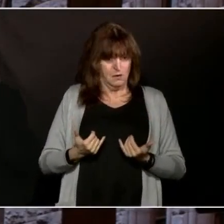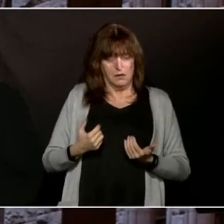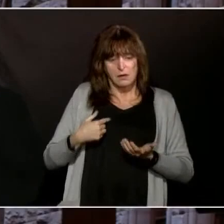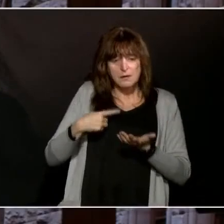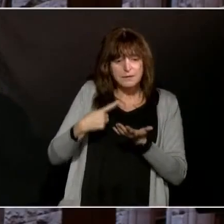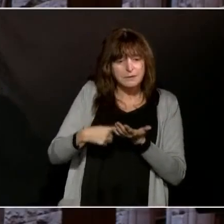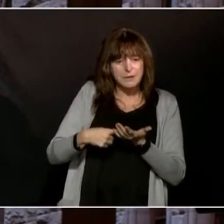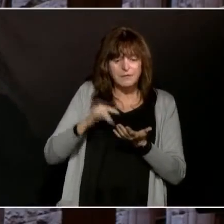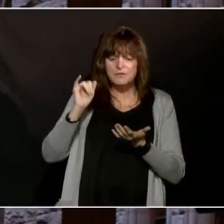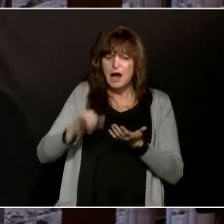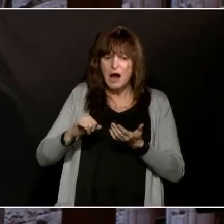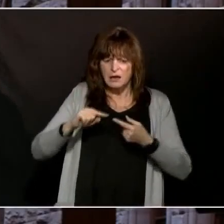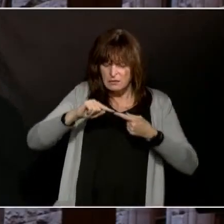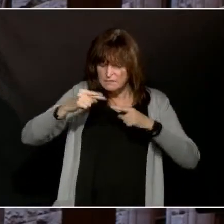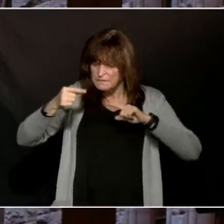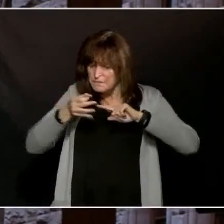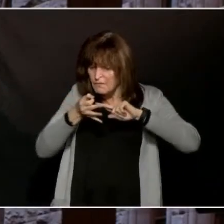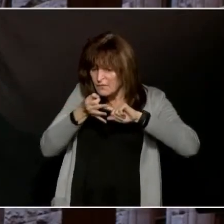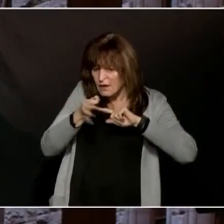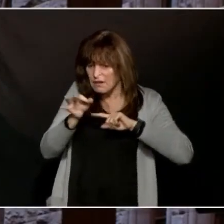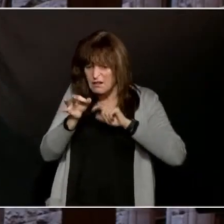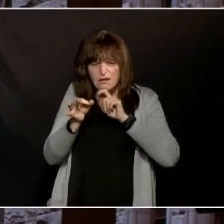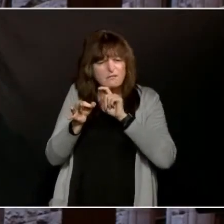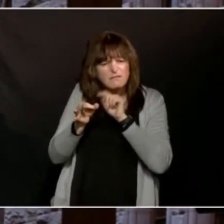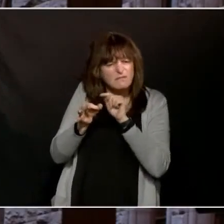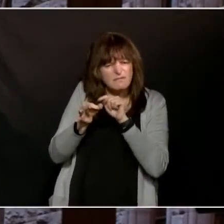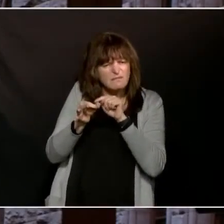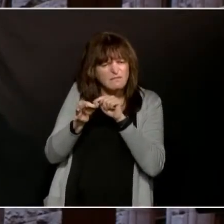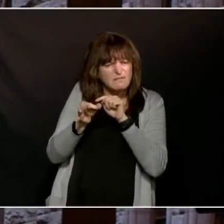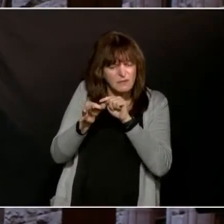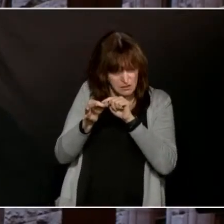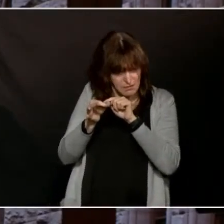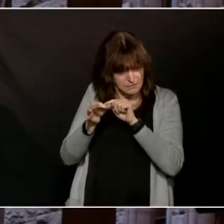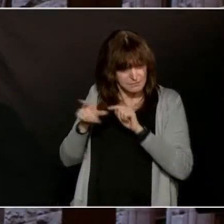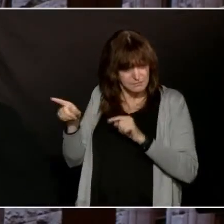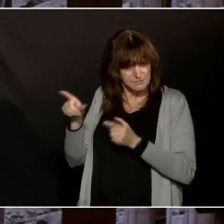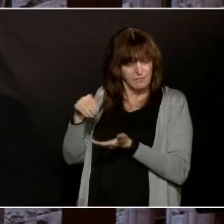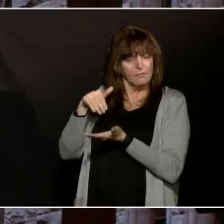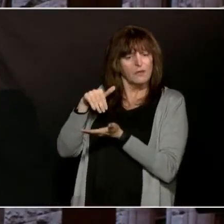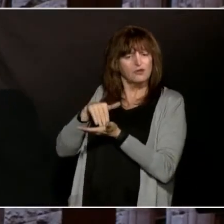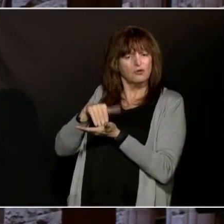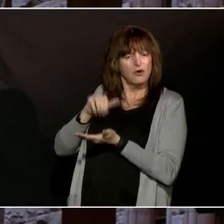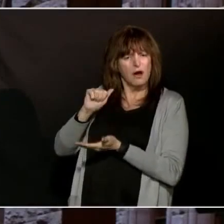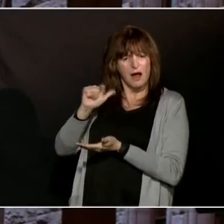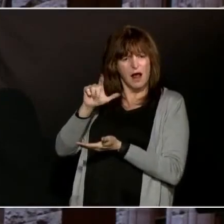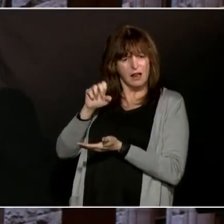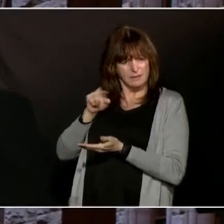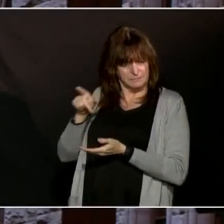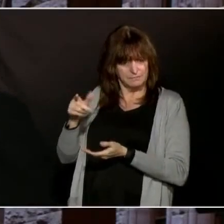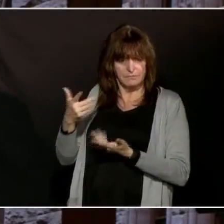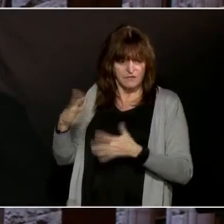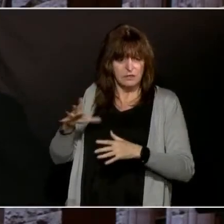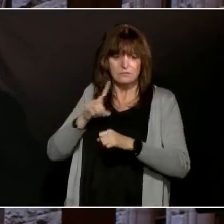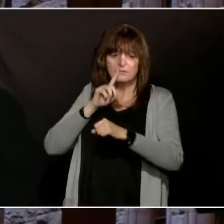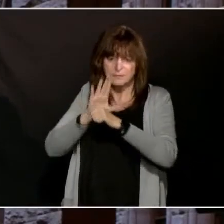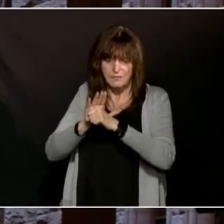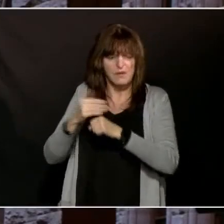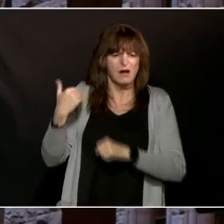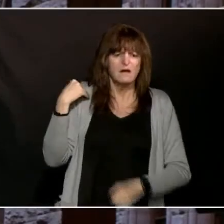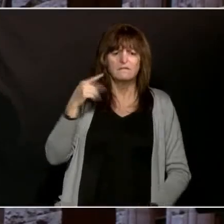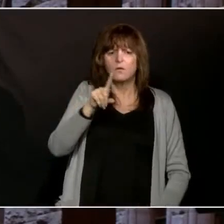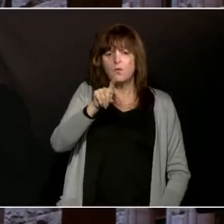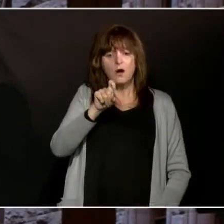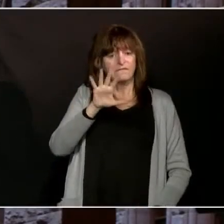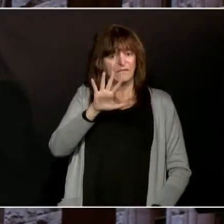confirmed right now, through the hard work of Dr. Allen and other team members, 153 confirmed cases of variants in Ontario. 152 have